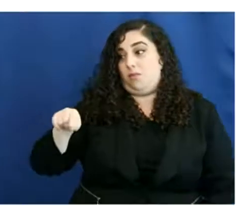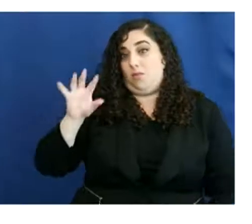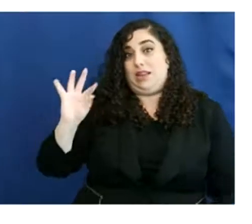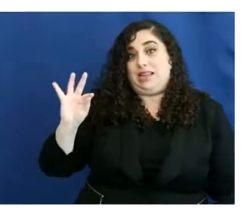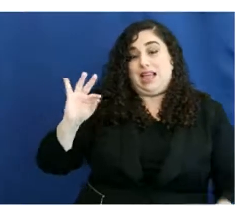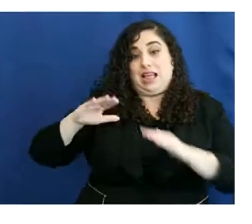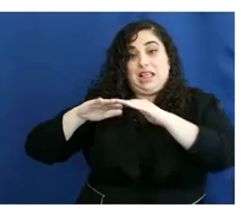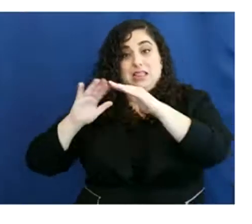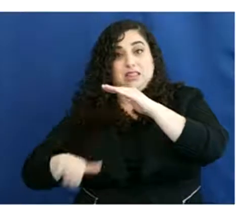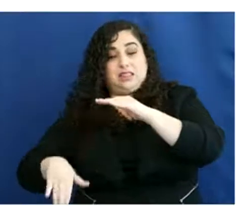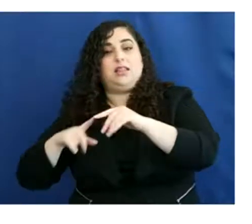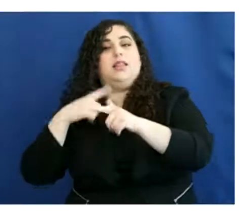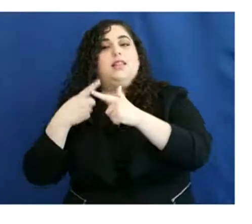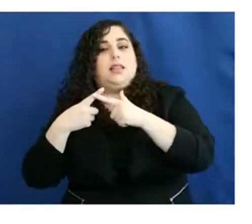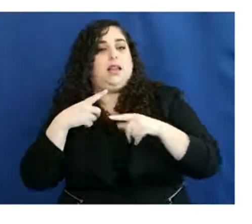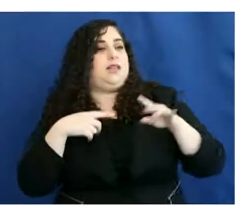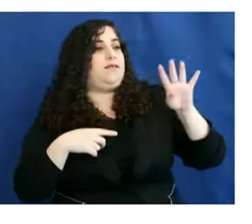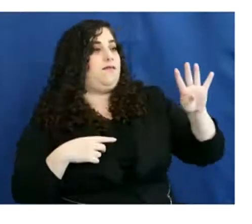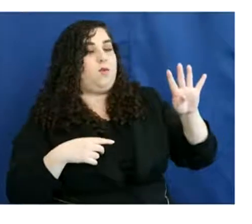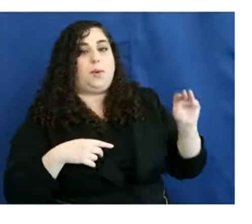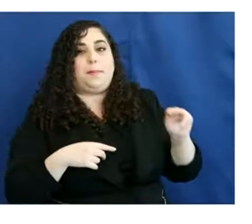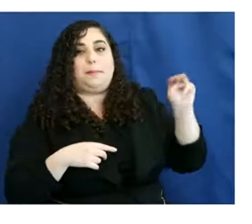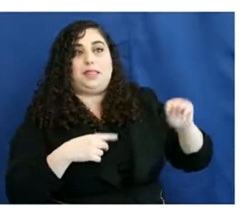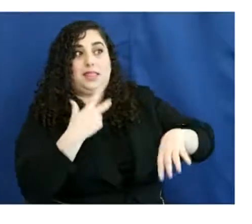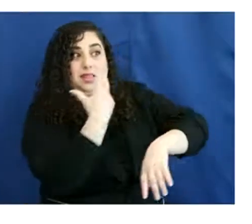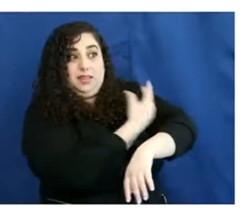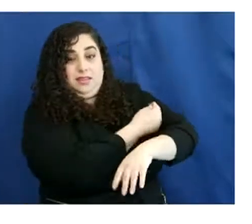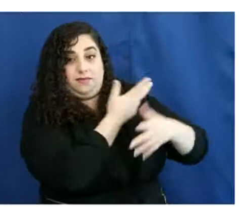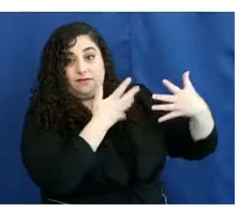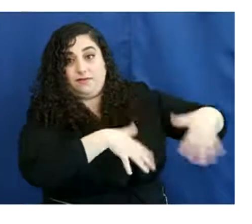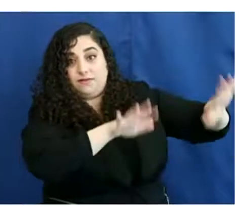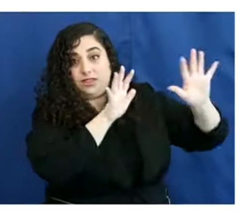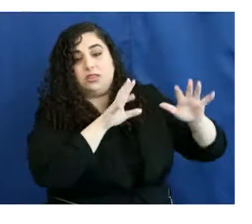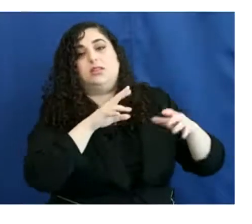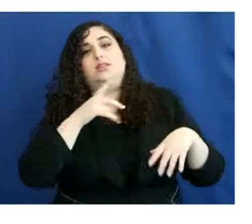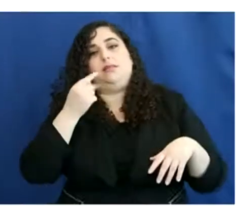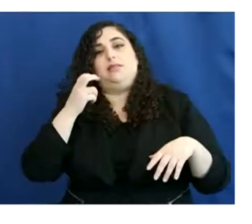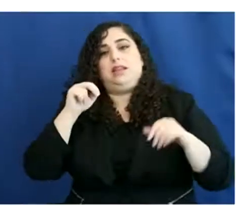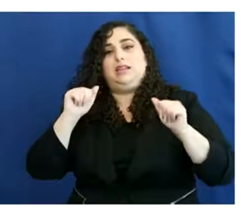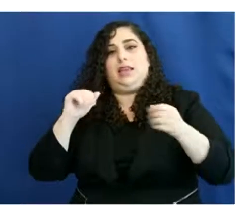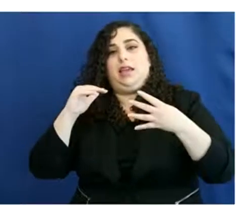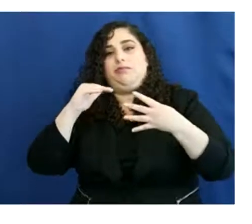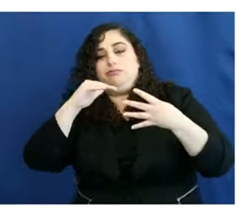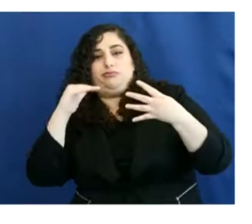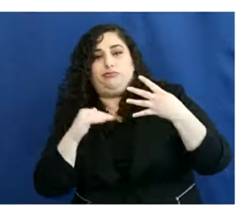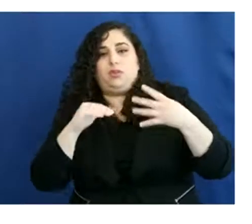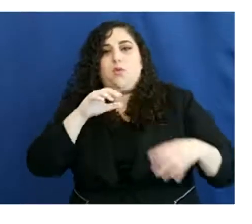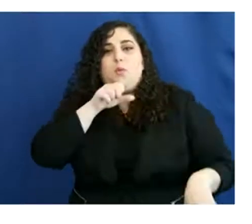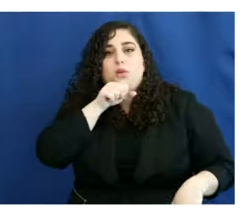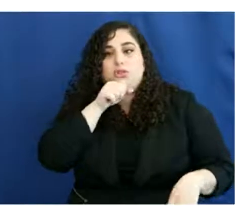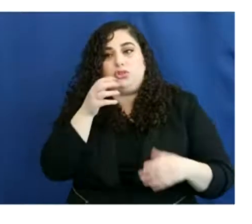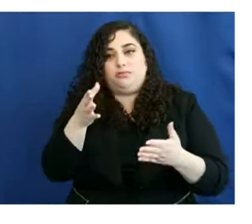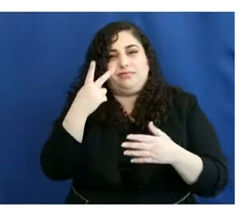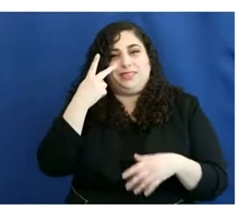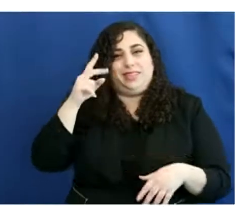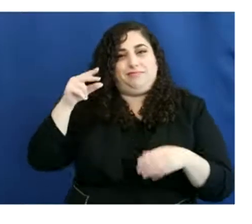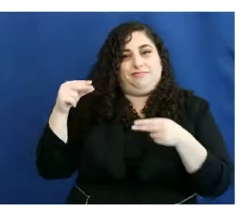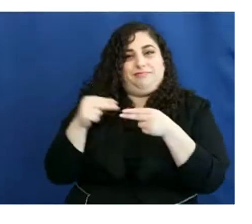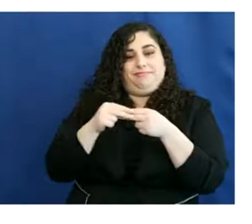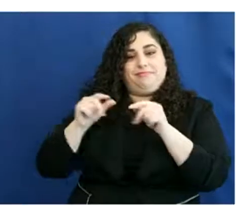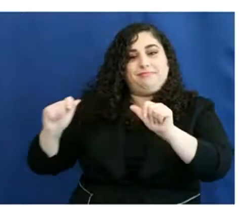hit that 4 million mark, then we would be eligible to descend into the orange tier, which would increase some capacities for a lot of entities,